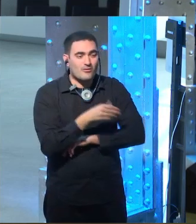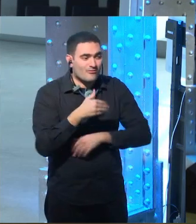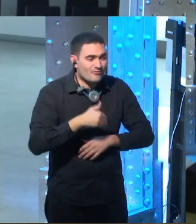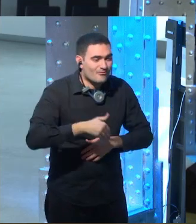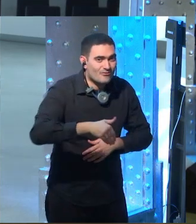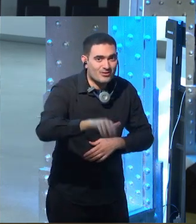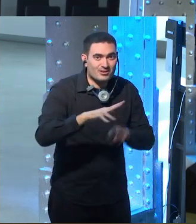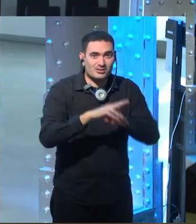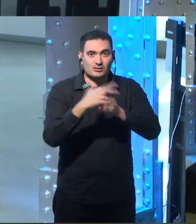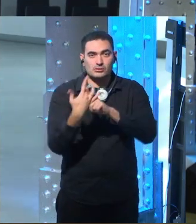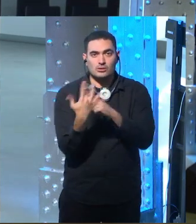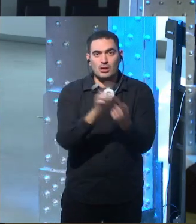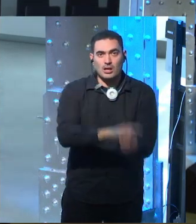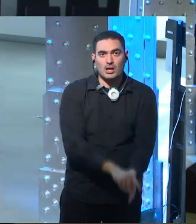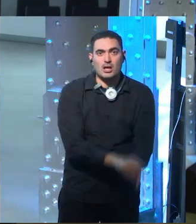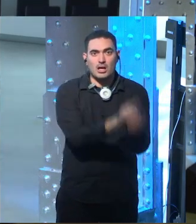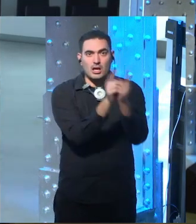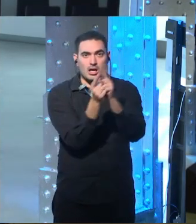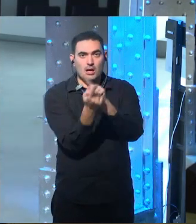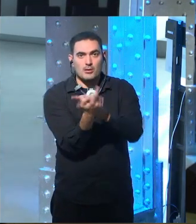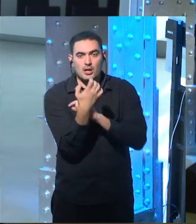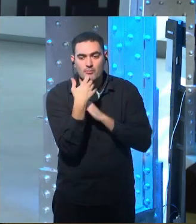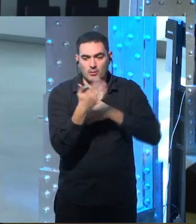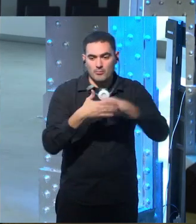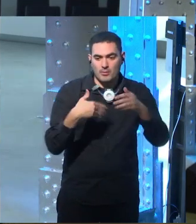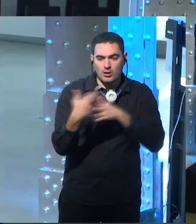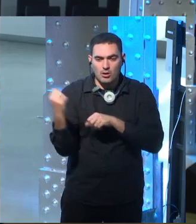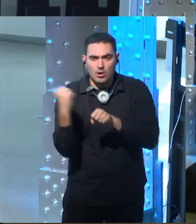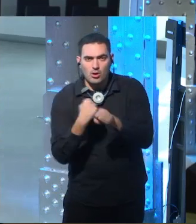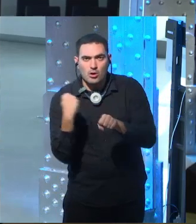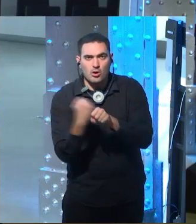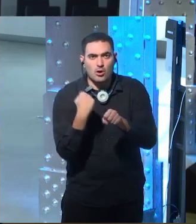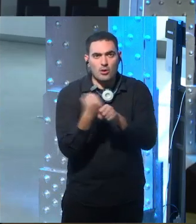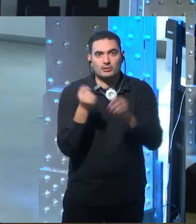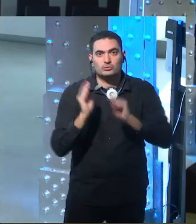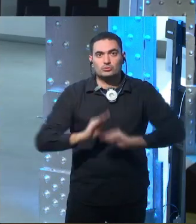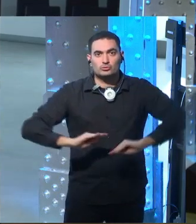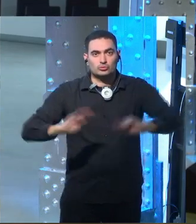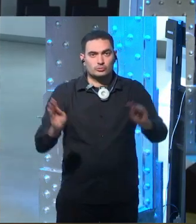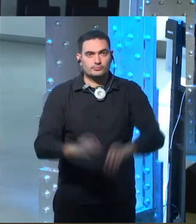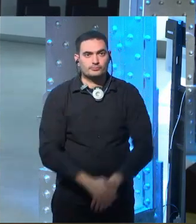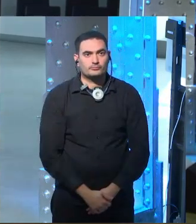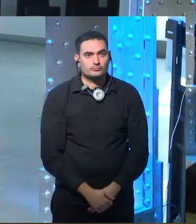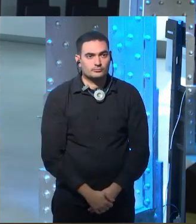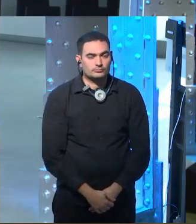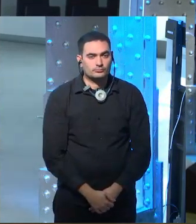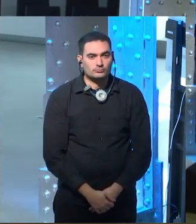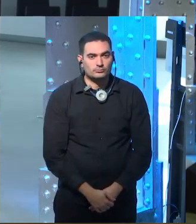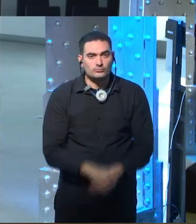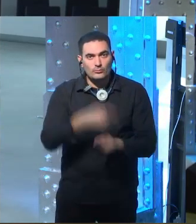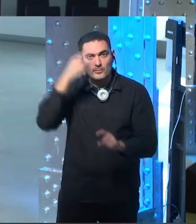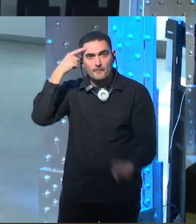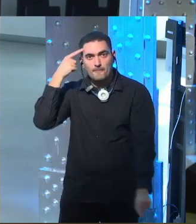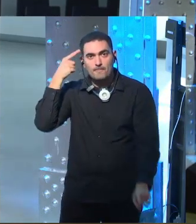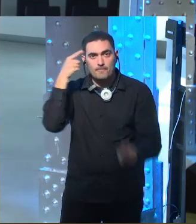a substantial share of the workforce to reach prosperity by simply shifting workers from agriculture to